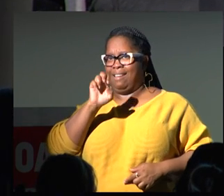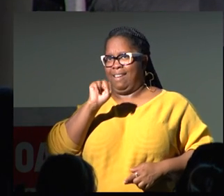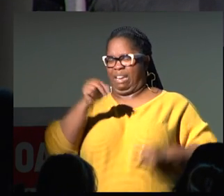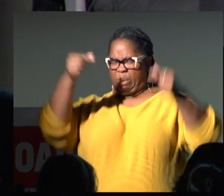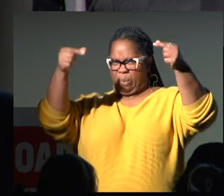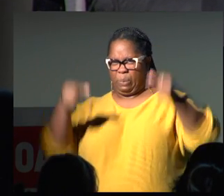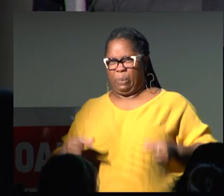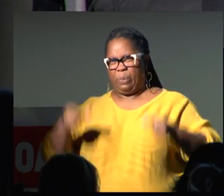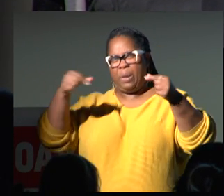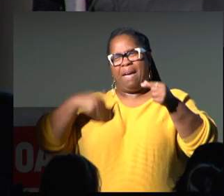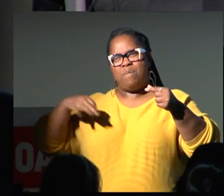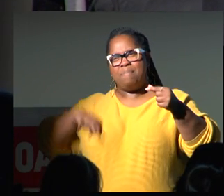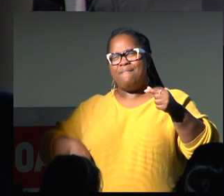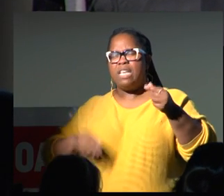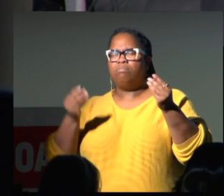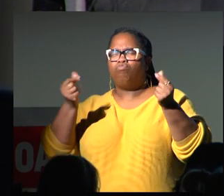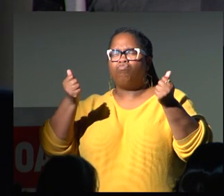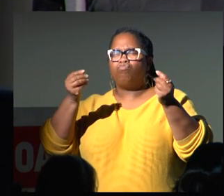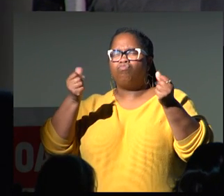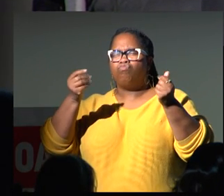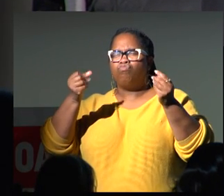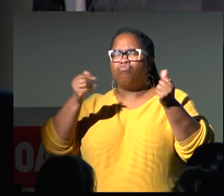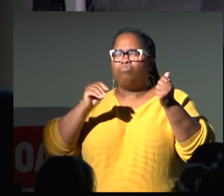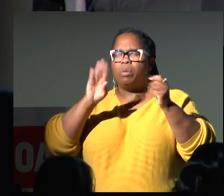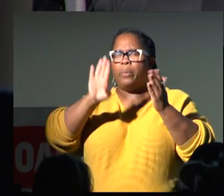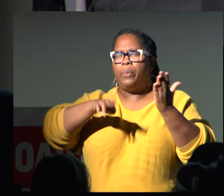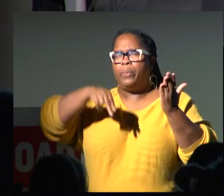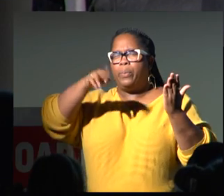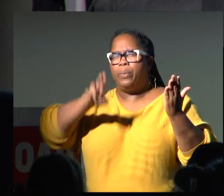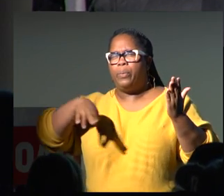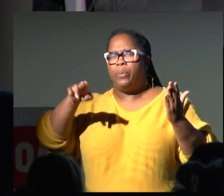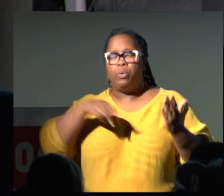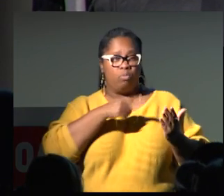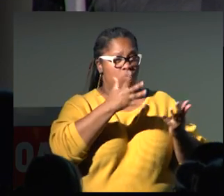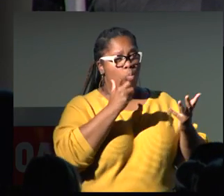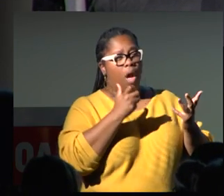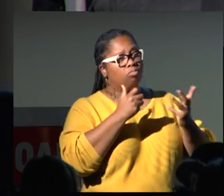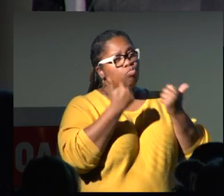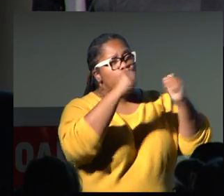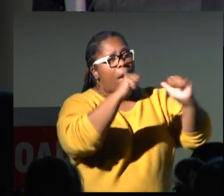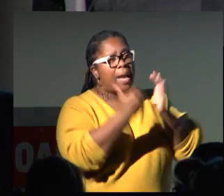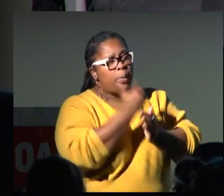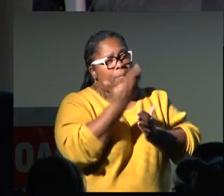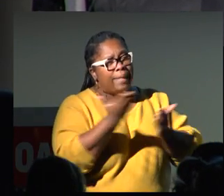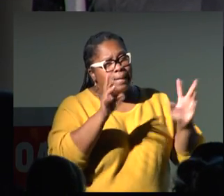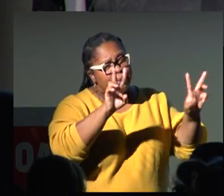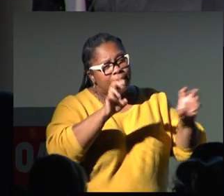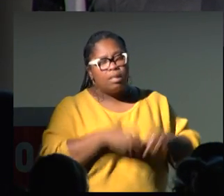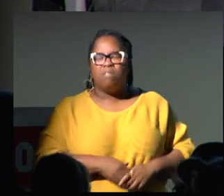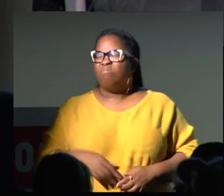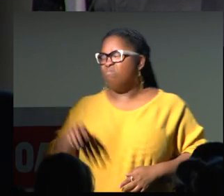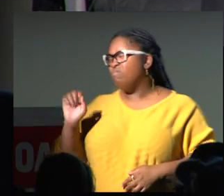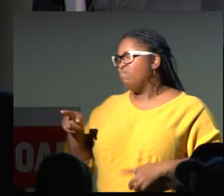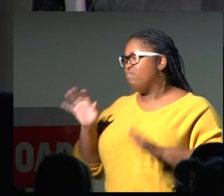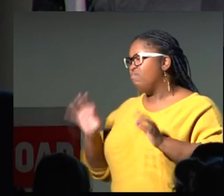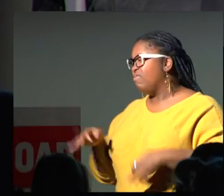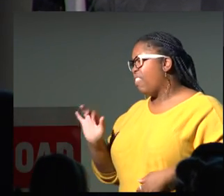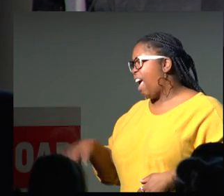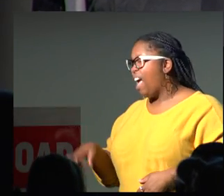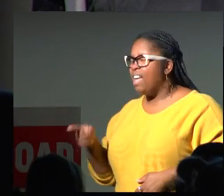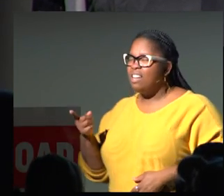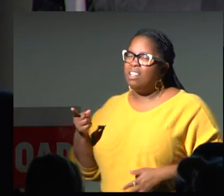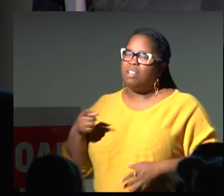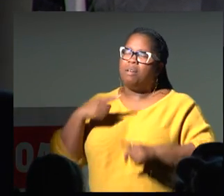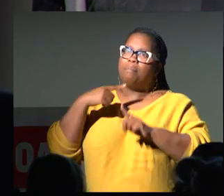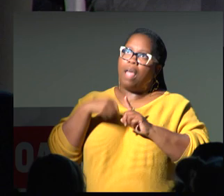of the texture that it gives. Okay. So you just want to spread your wings? Yeah. I mean, that's essentially why. But on